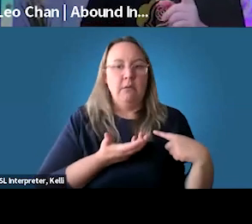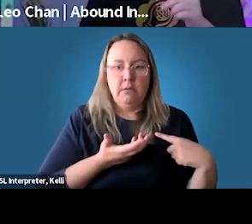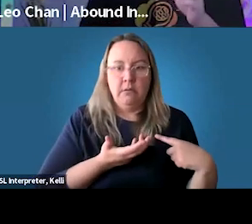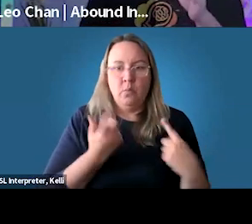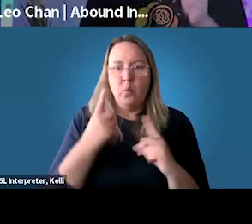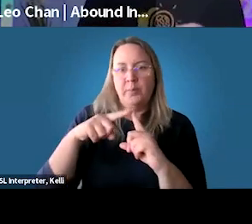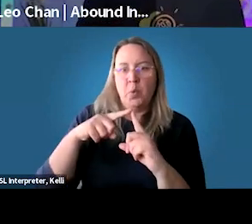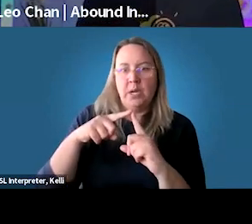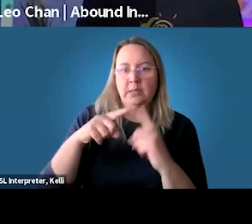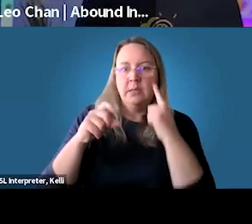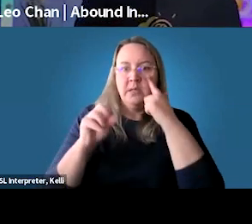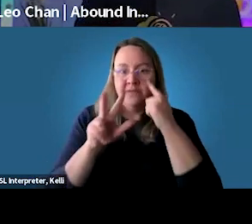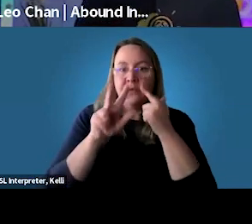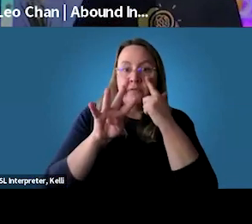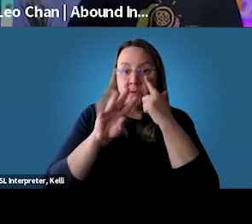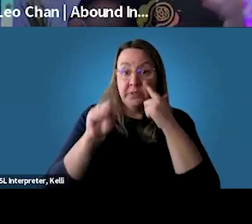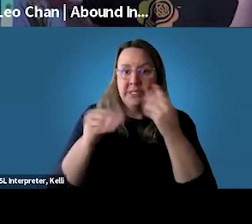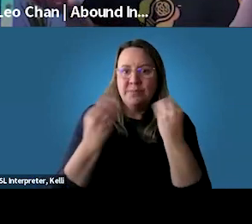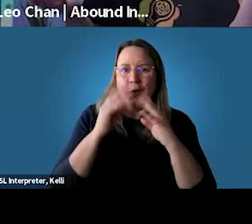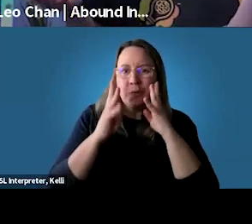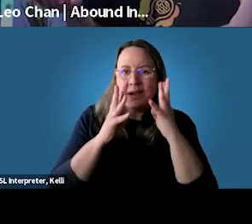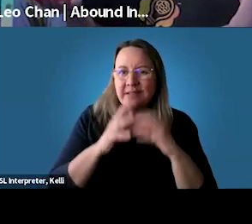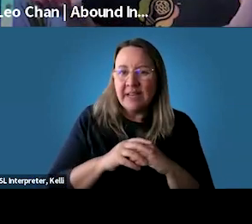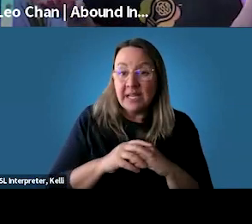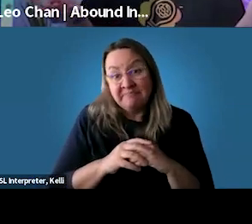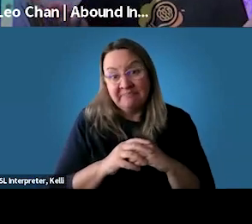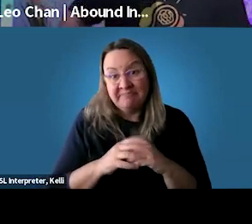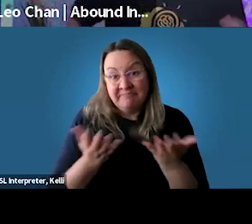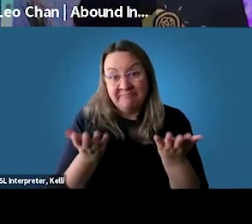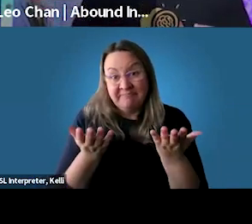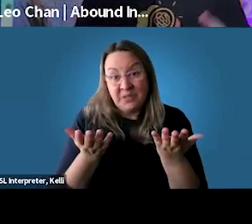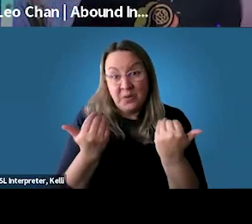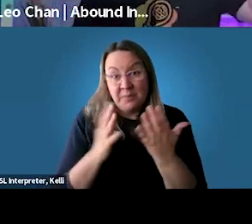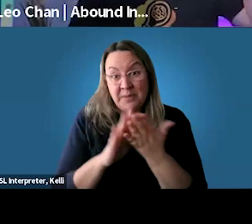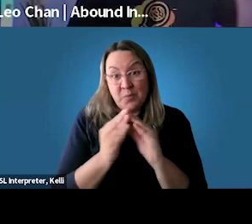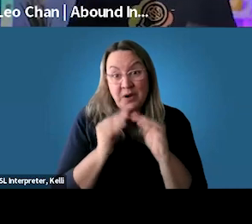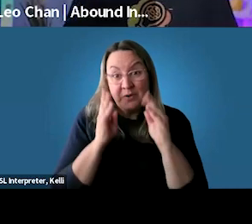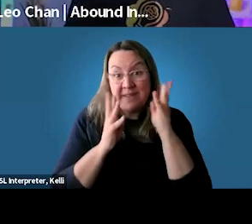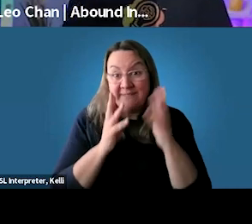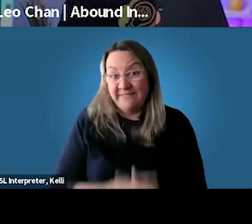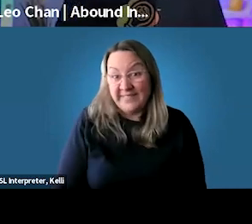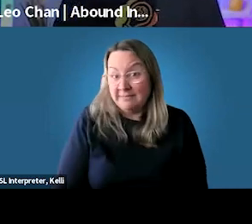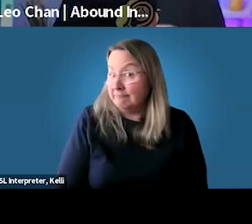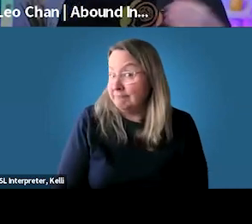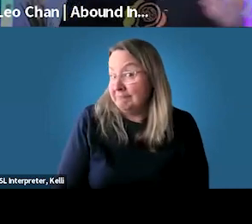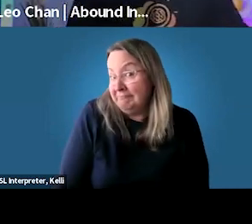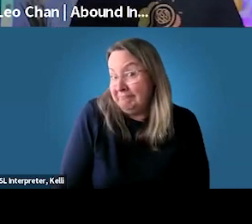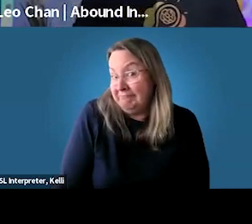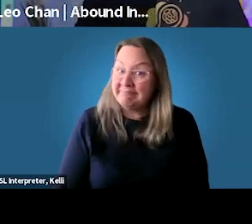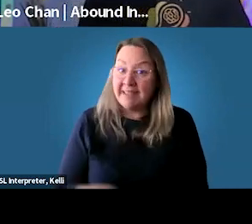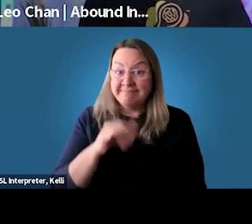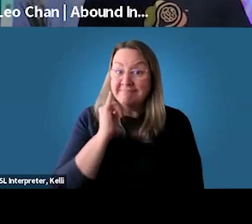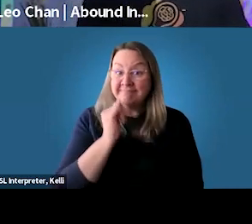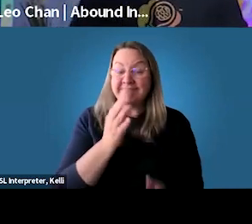Likert scale, you have 34% more creativity. Ooh, anybody want to be more creative? I do. Number